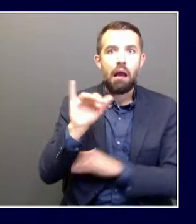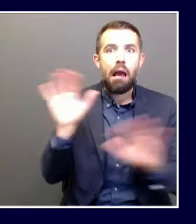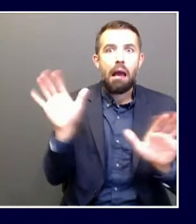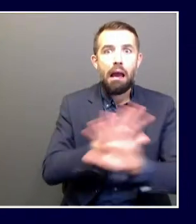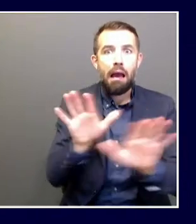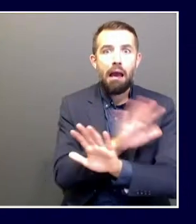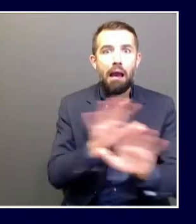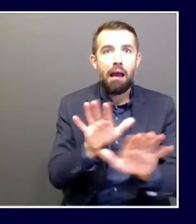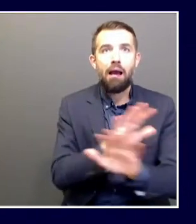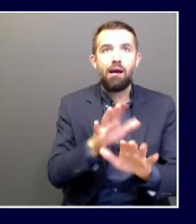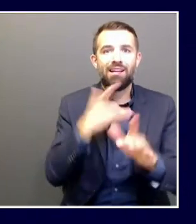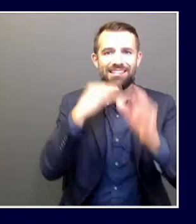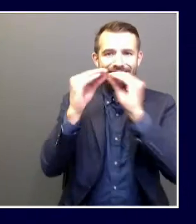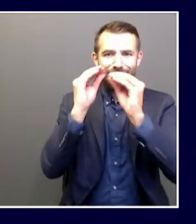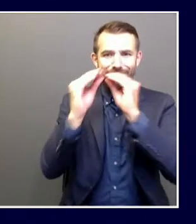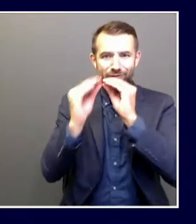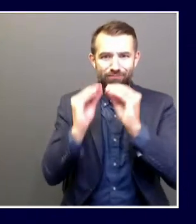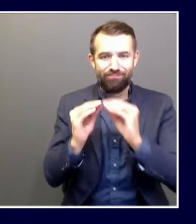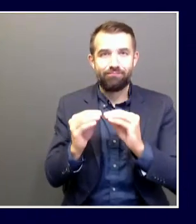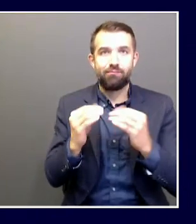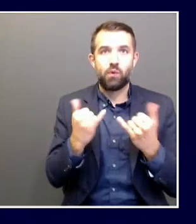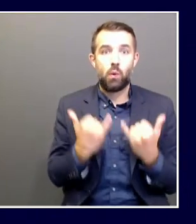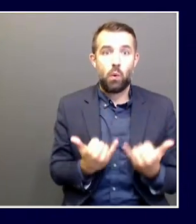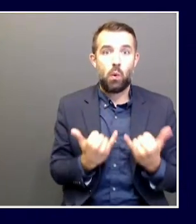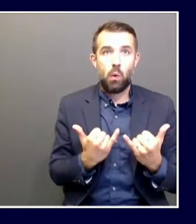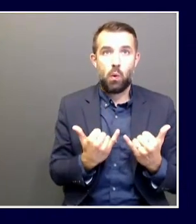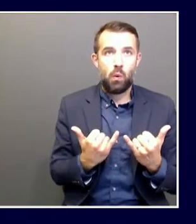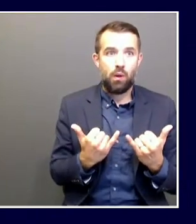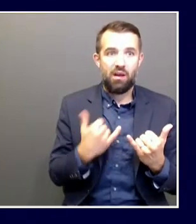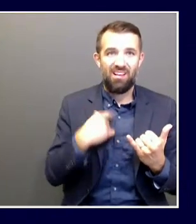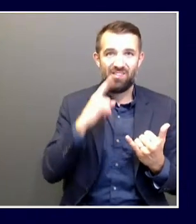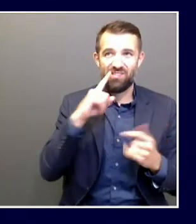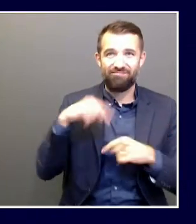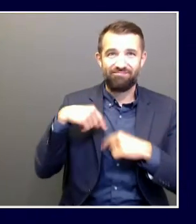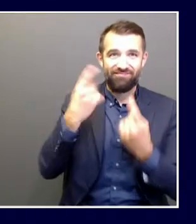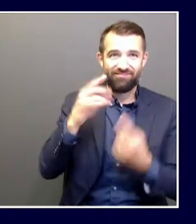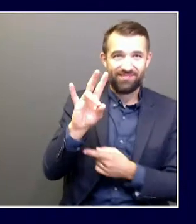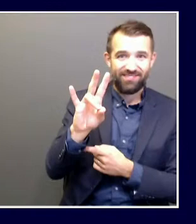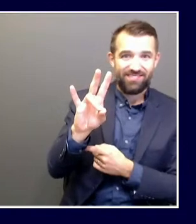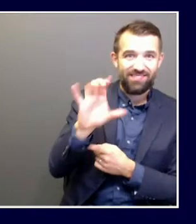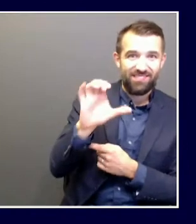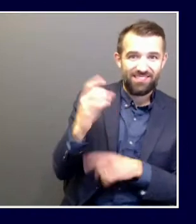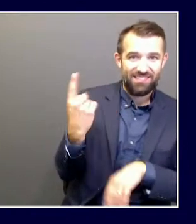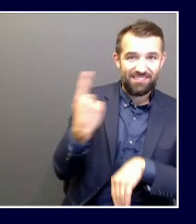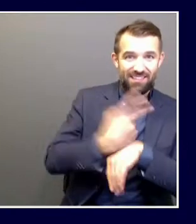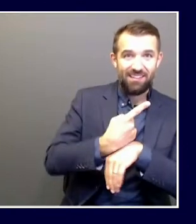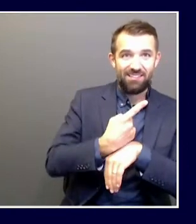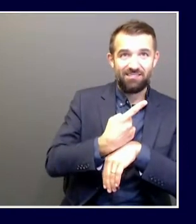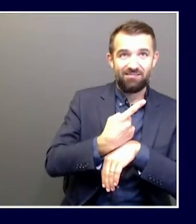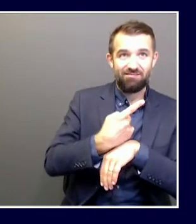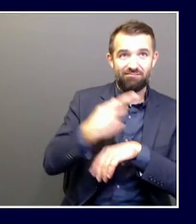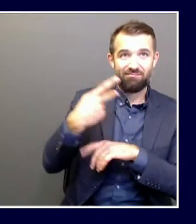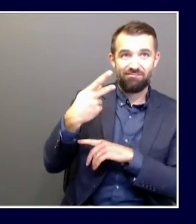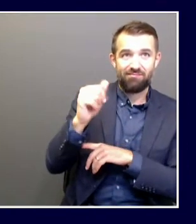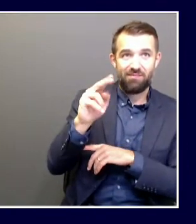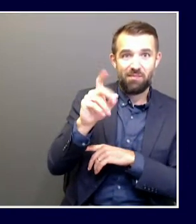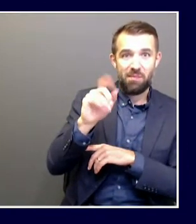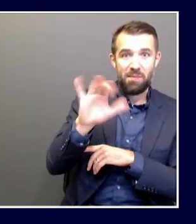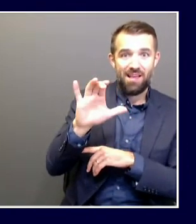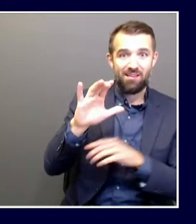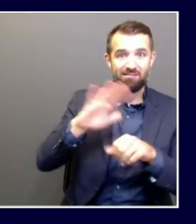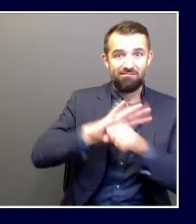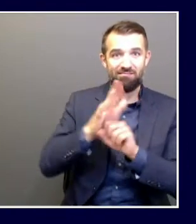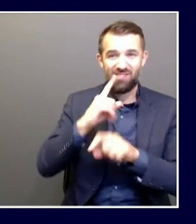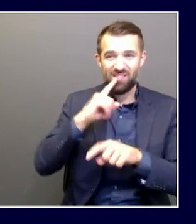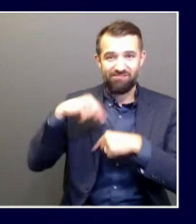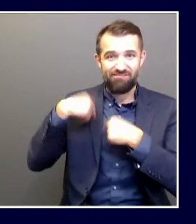day 700 or so of the pandemic. So these sorts of things, unfortunately, may happen. Thankfully, they have been